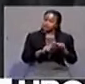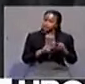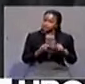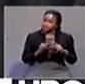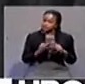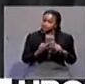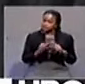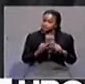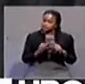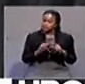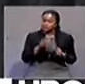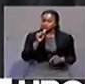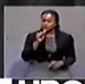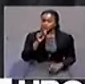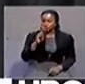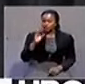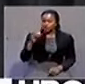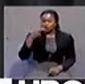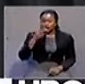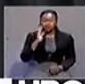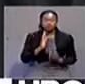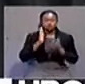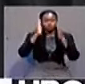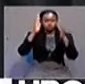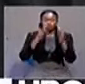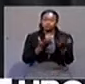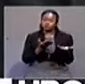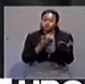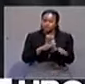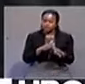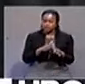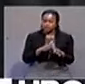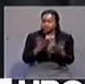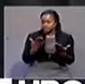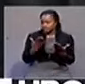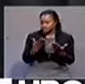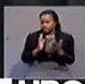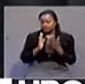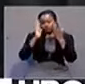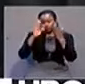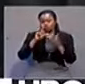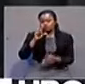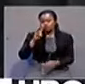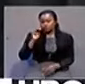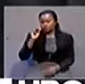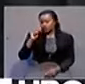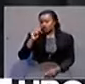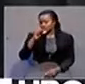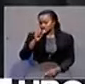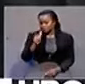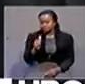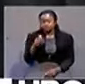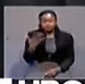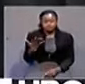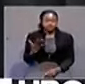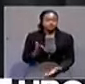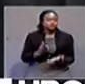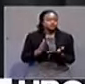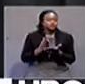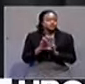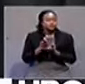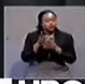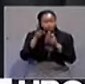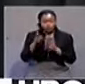the late Archbishop Dr. Cyprian Kizito Lwanga. Right Honorable Speaker, the